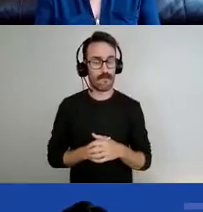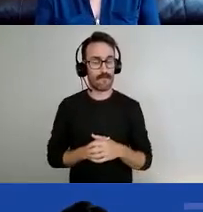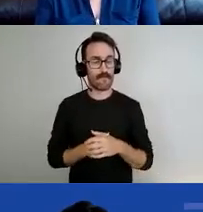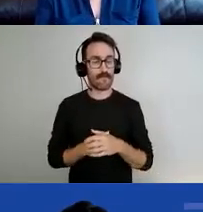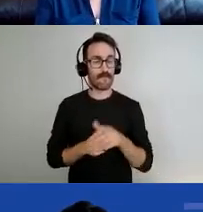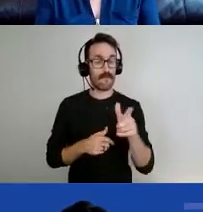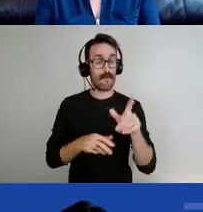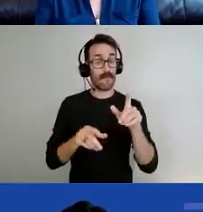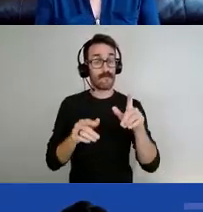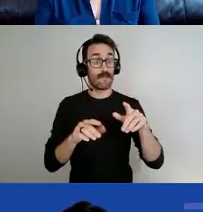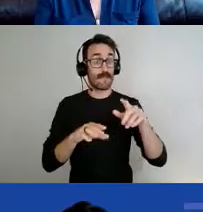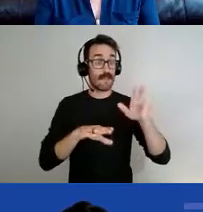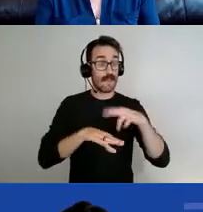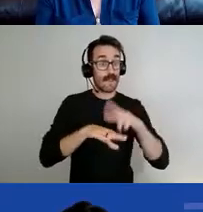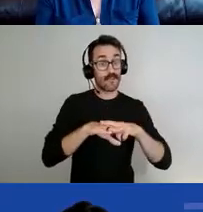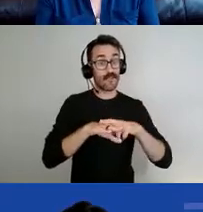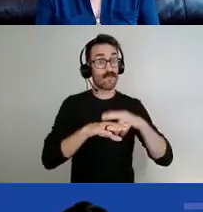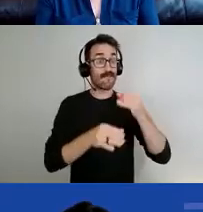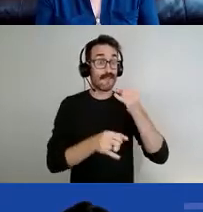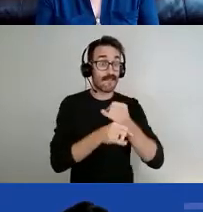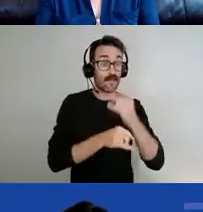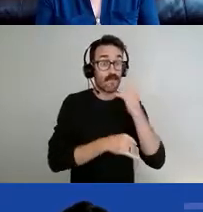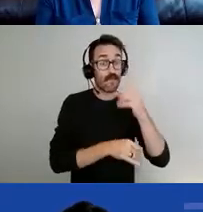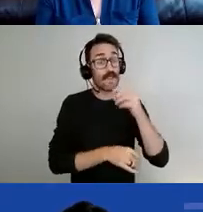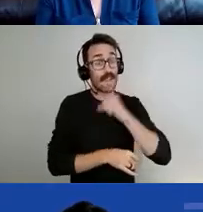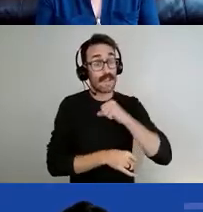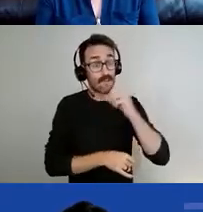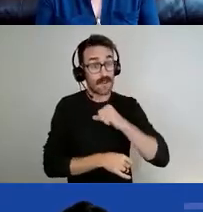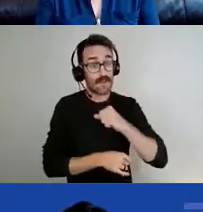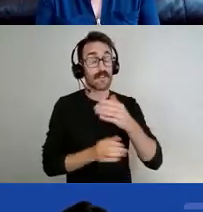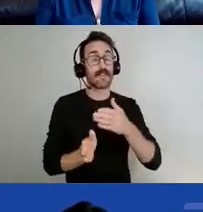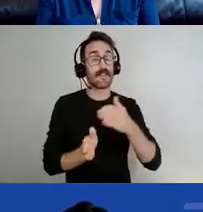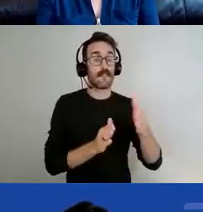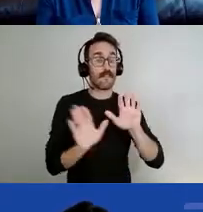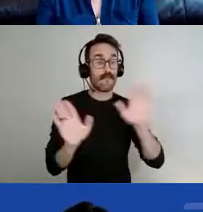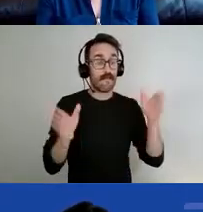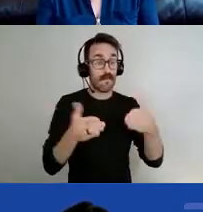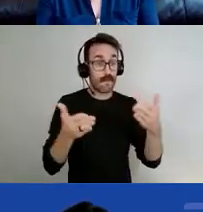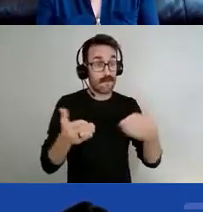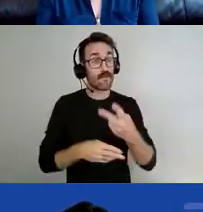Institute of Aging, Ashley's research focuses on 2S